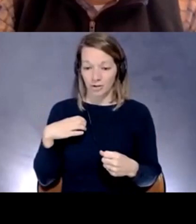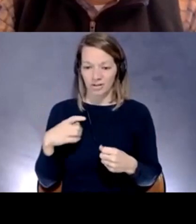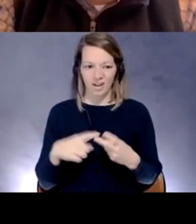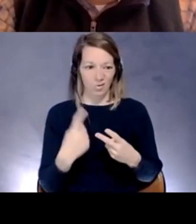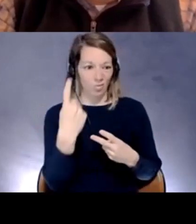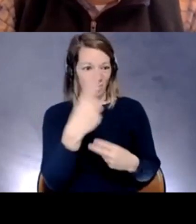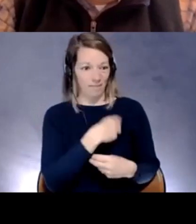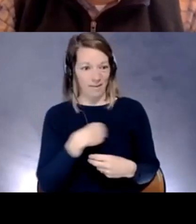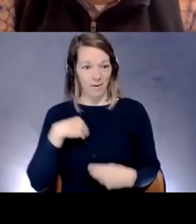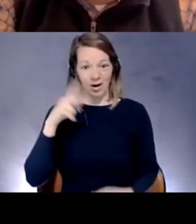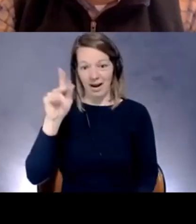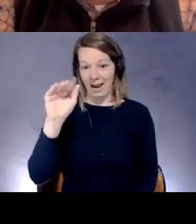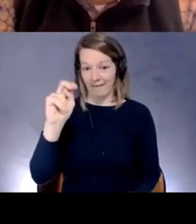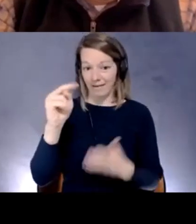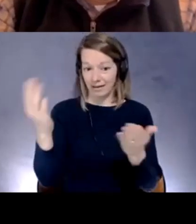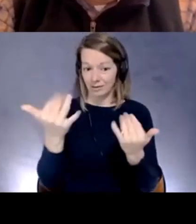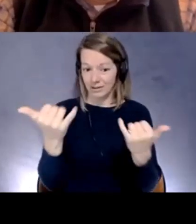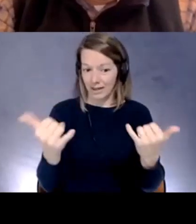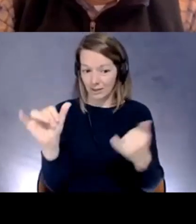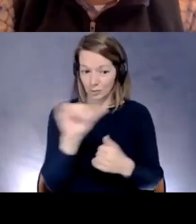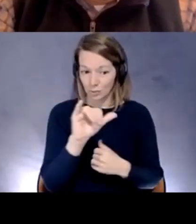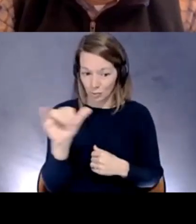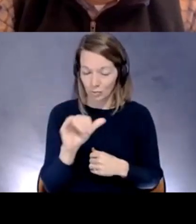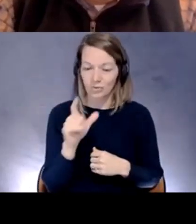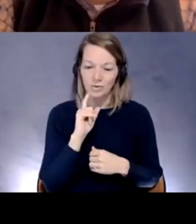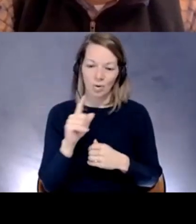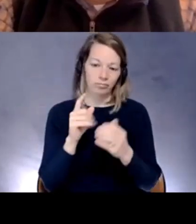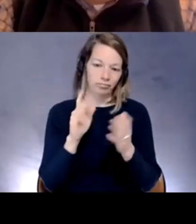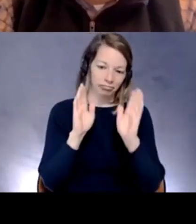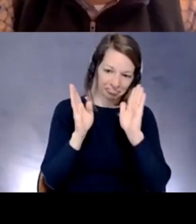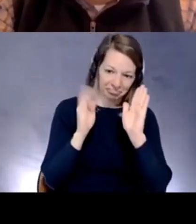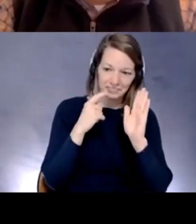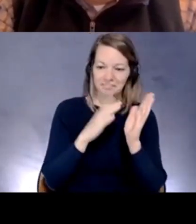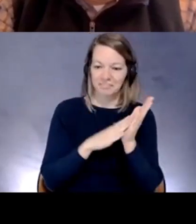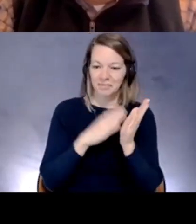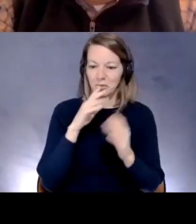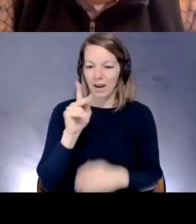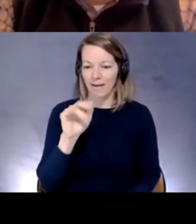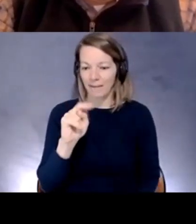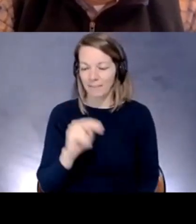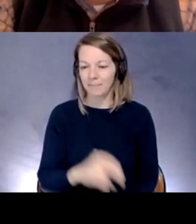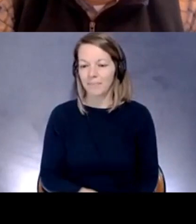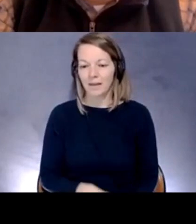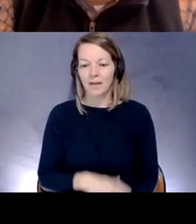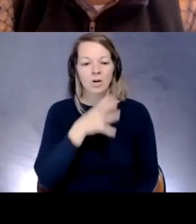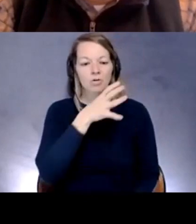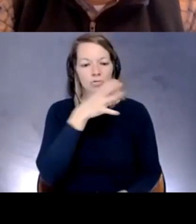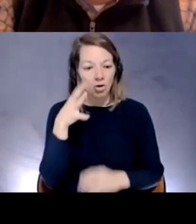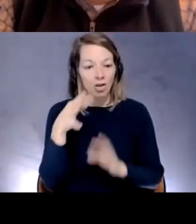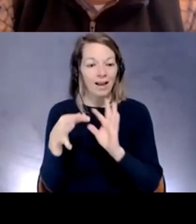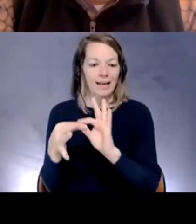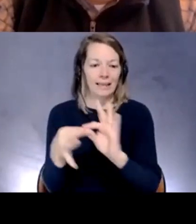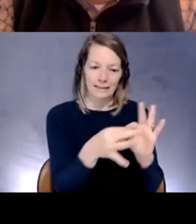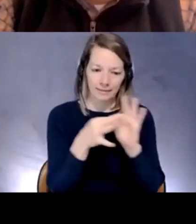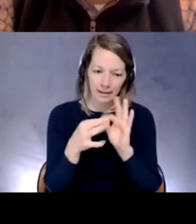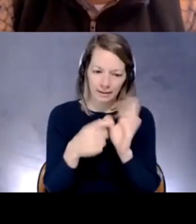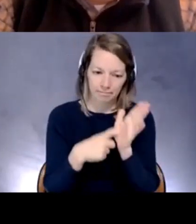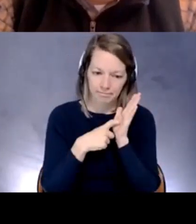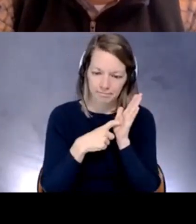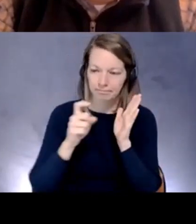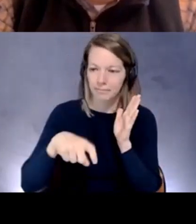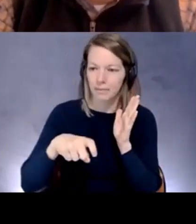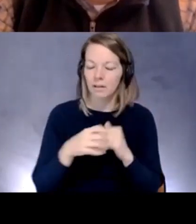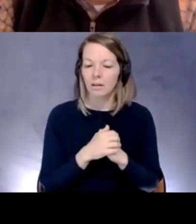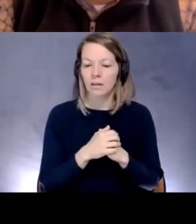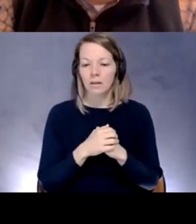members, Kevin Stansberry, is here with us today too. So shout out to Kevin, is rural connectivity. So we established the